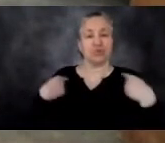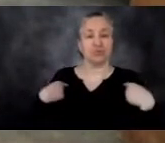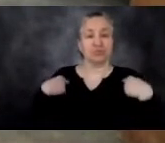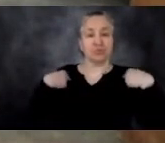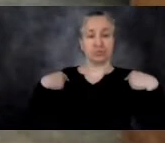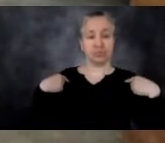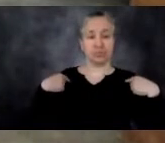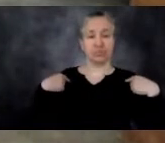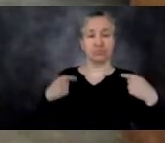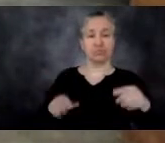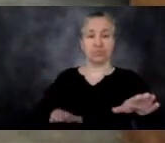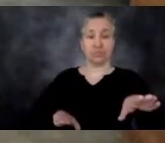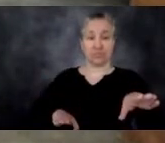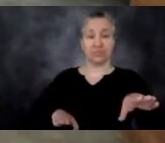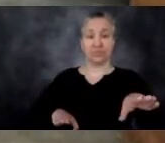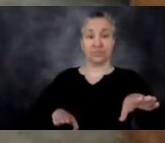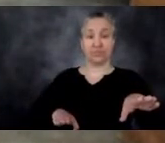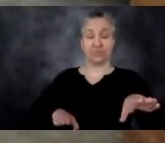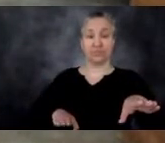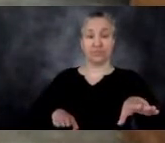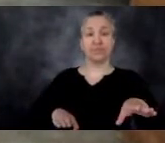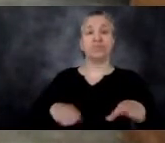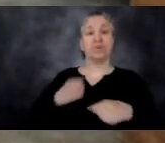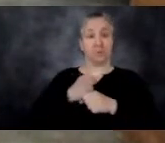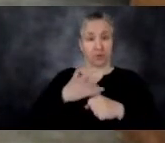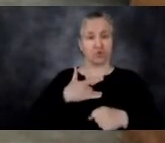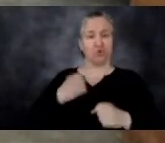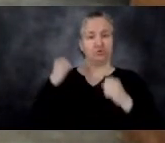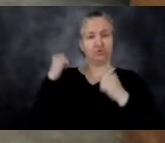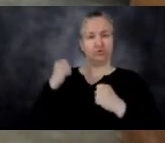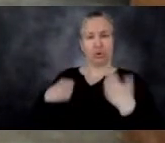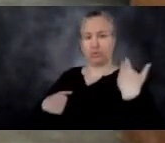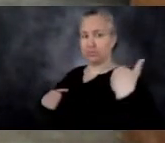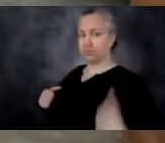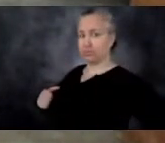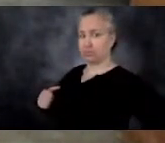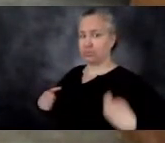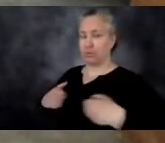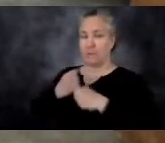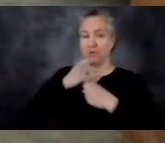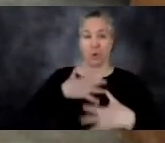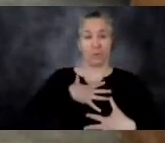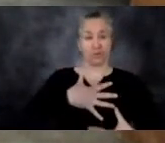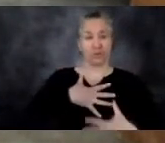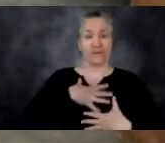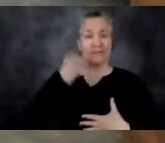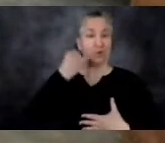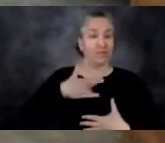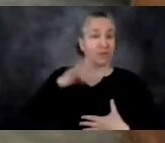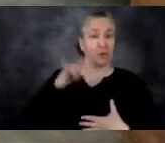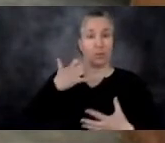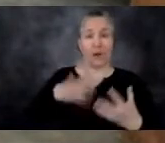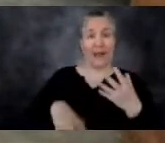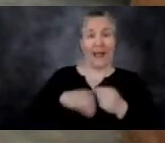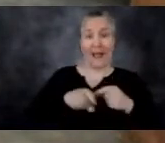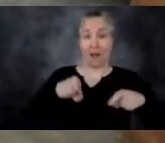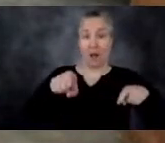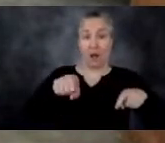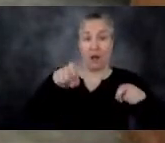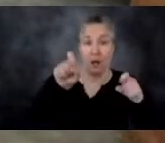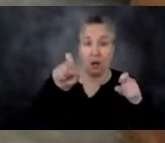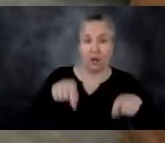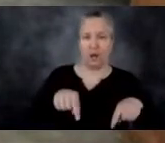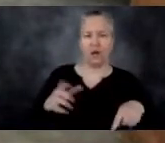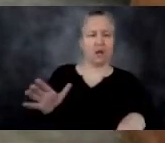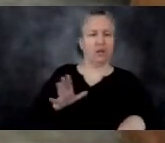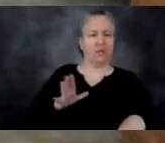blades back, okay? Make sure you've got nice, strong posture. Make sure that we're breathing. If you're feeling like you want to add that lunge, I want you to go ahead and add it